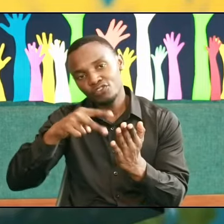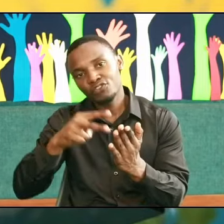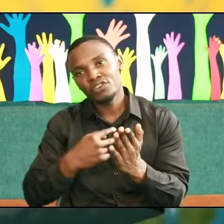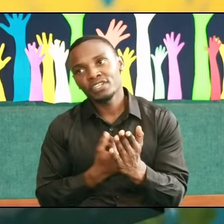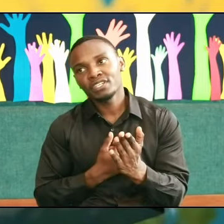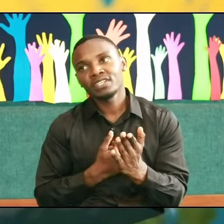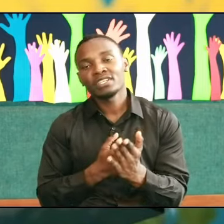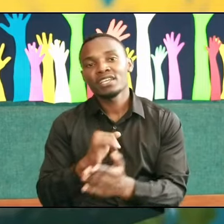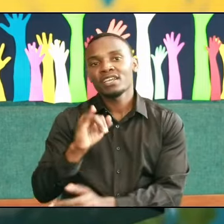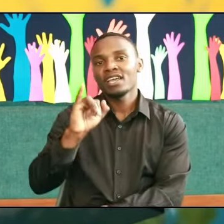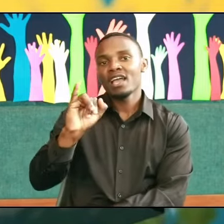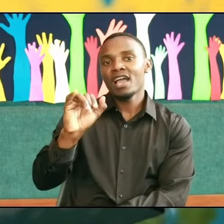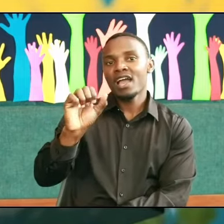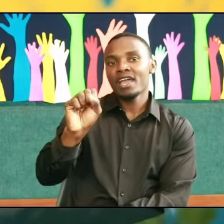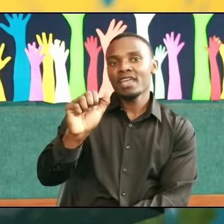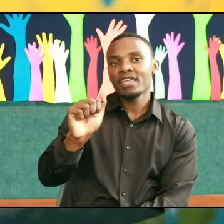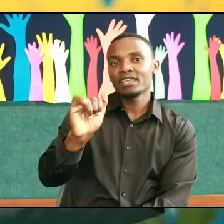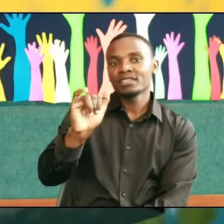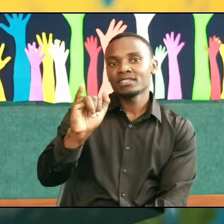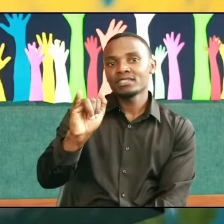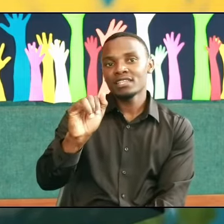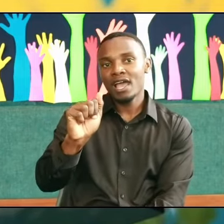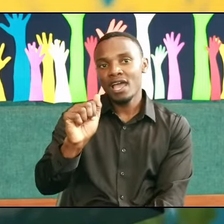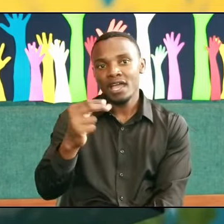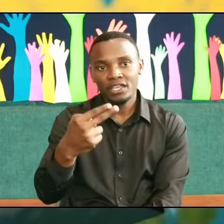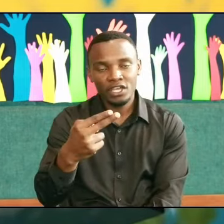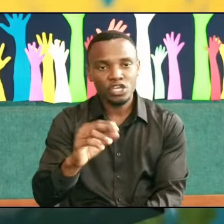read here Isaiah chapter